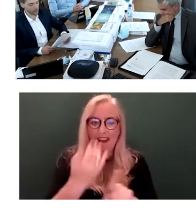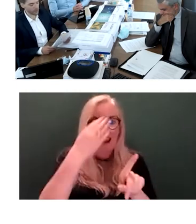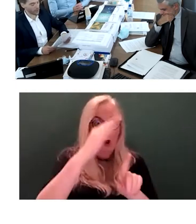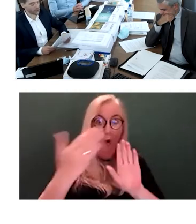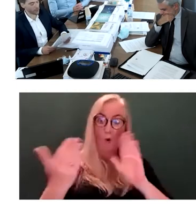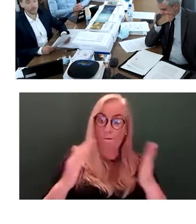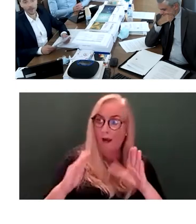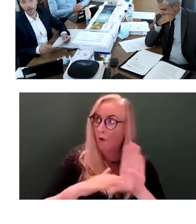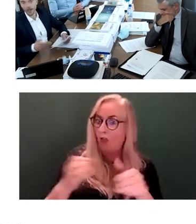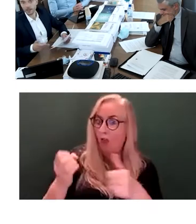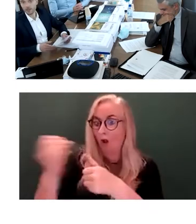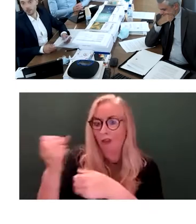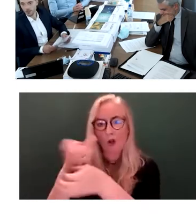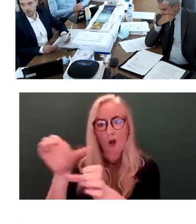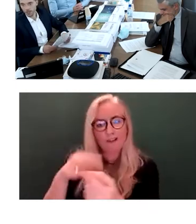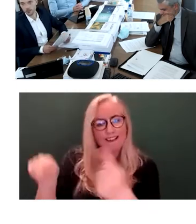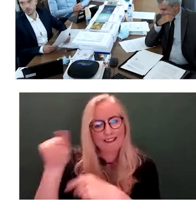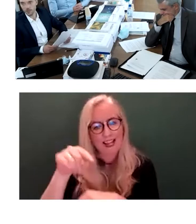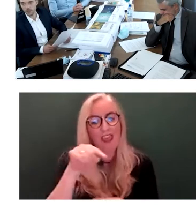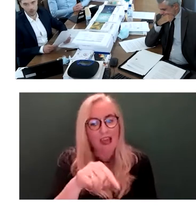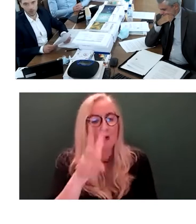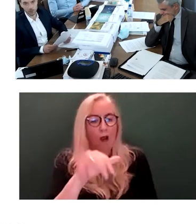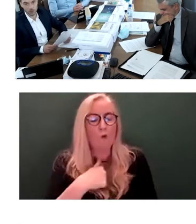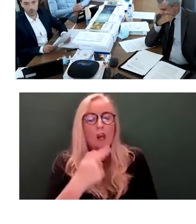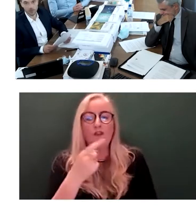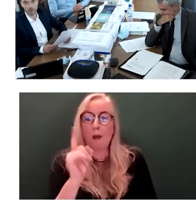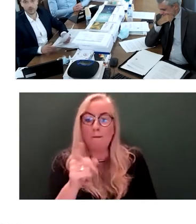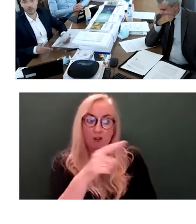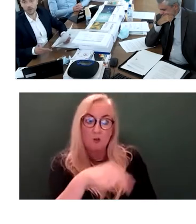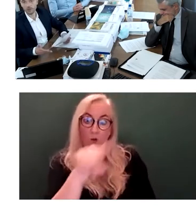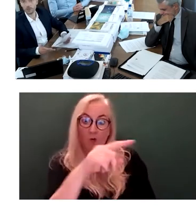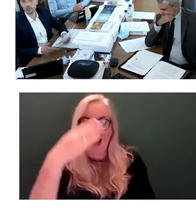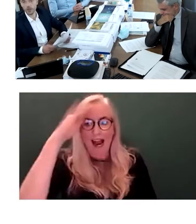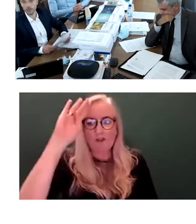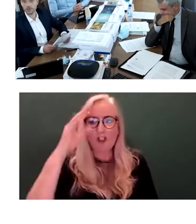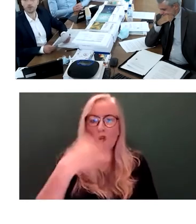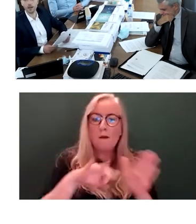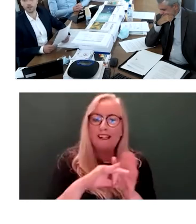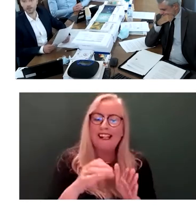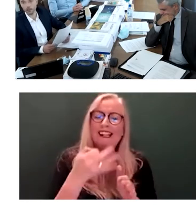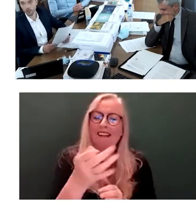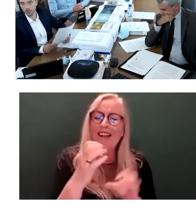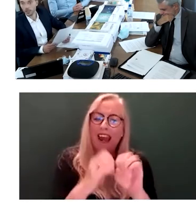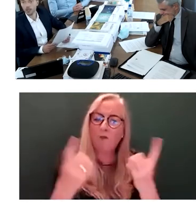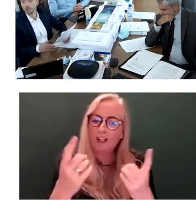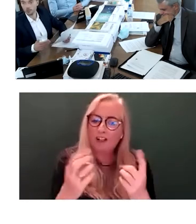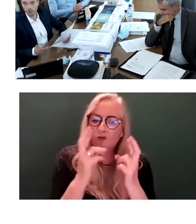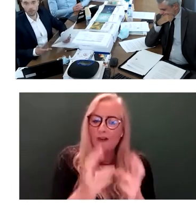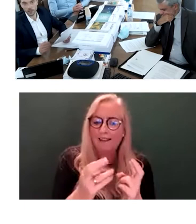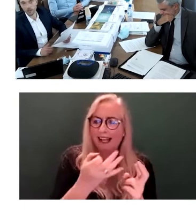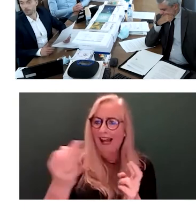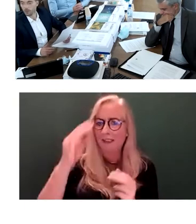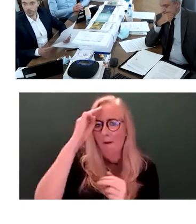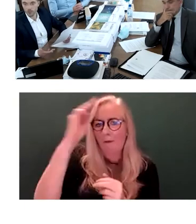other jurisdictions. Hence, a recommendation to the Irish government to give everyone the right to ask their employer to